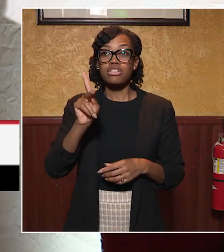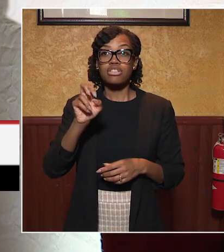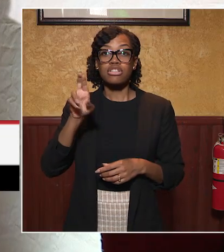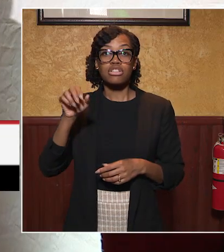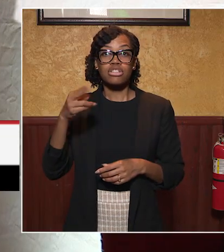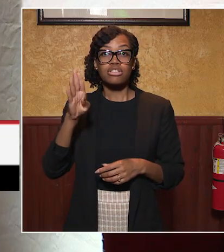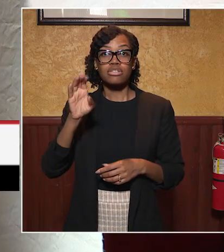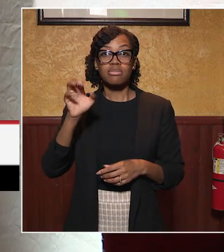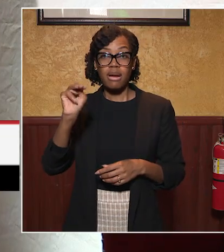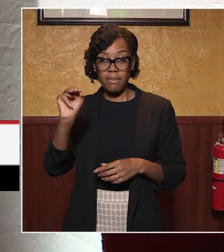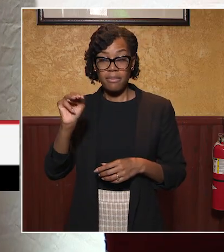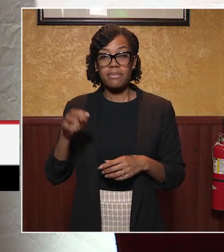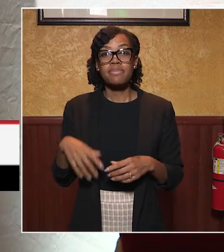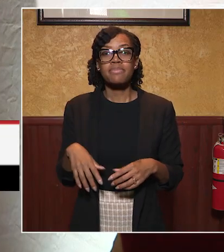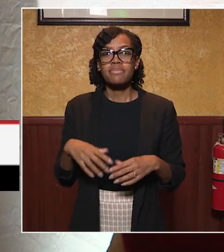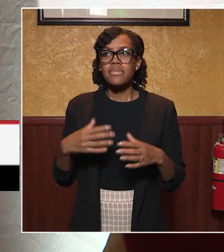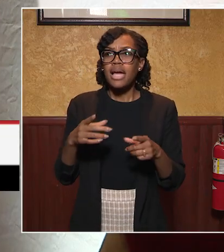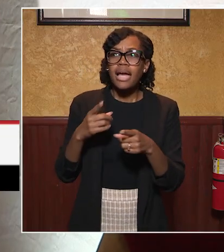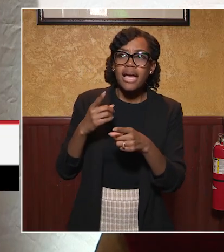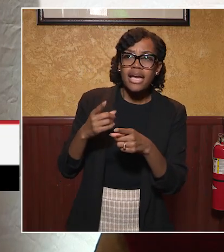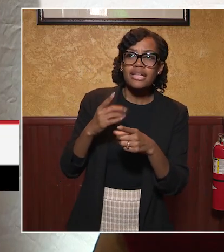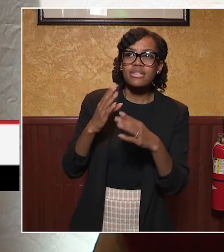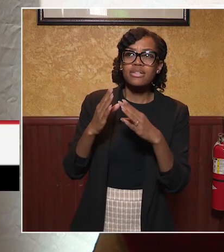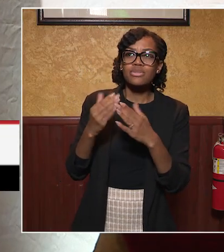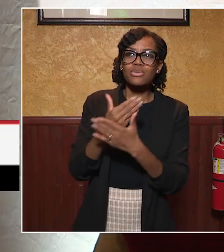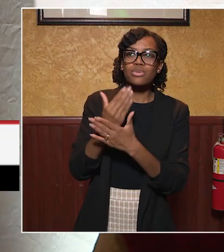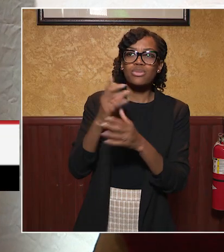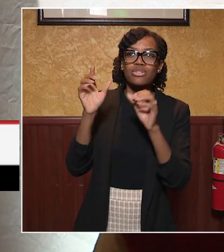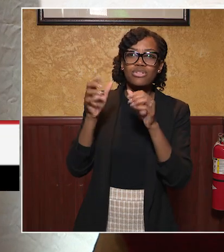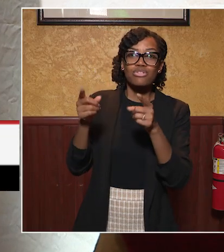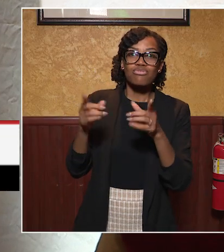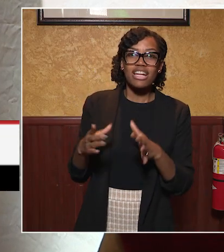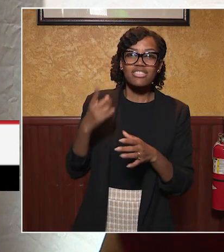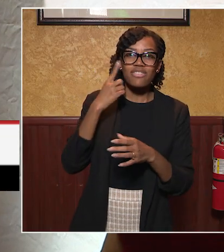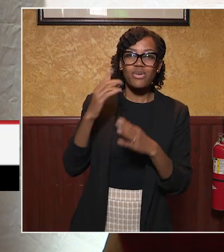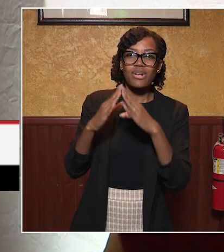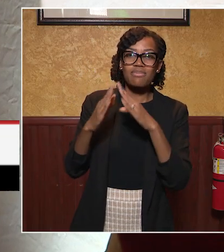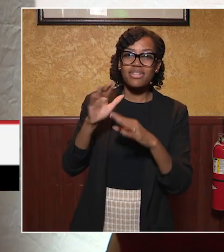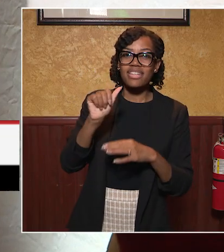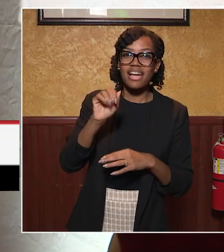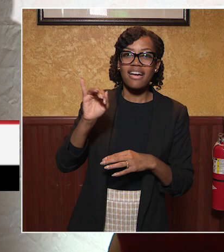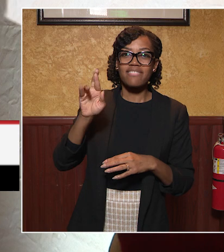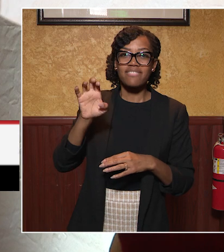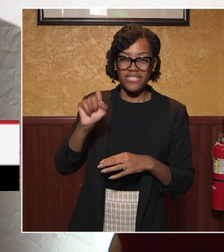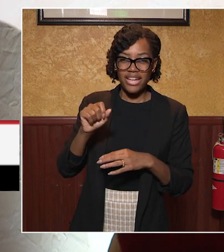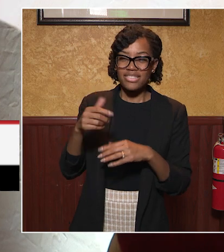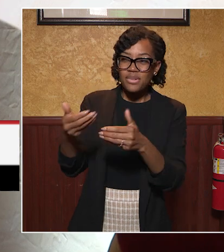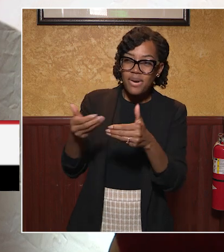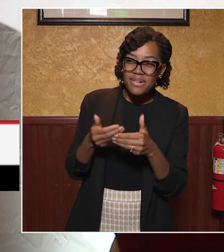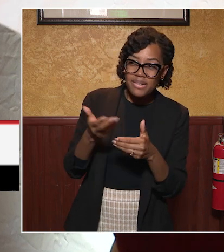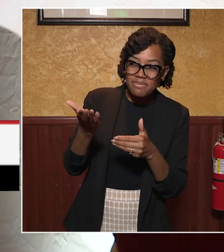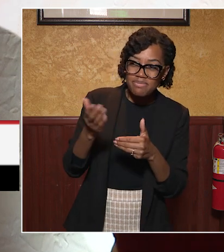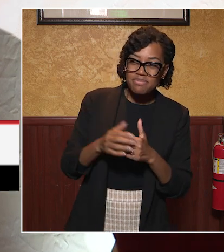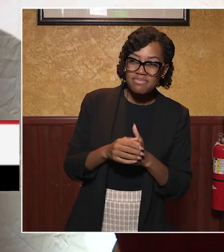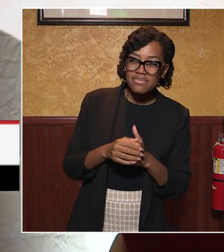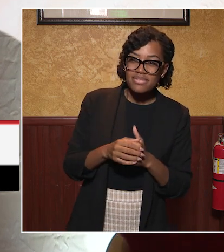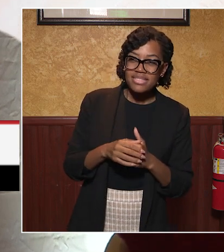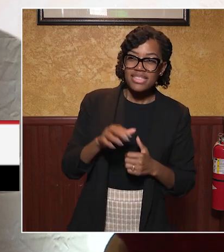Office of Community Affairs. Come up, Lamont, so everybody can see you. Lamont Carey. Let's welcome Lamont Carey.